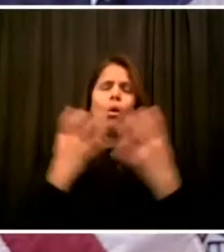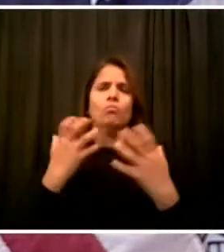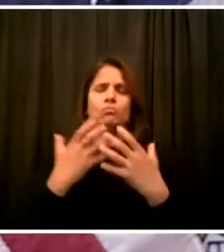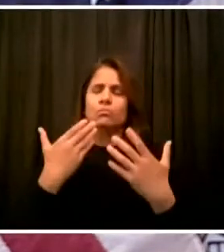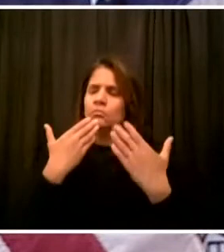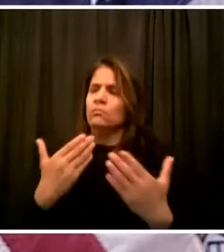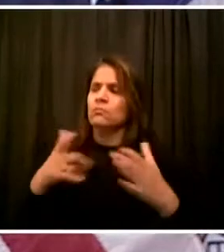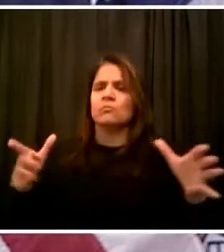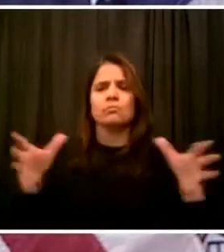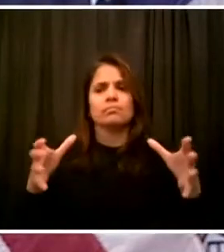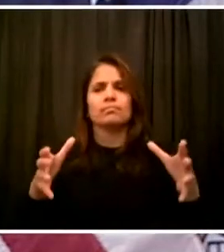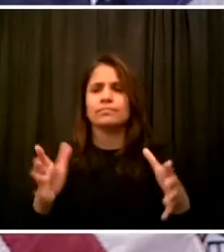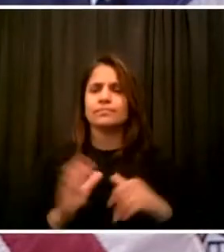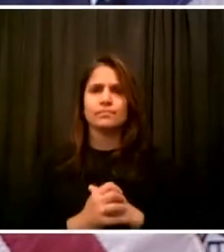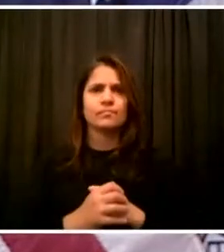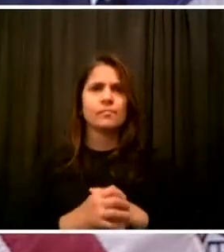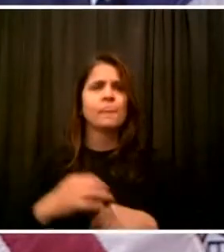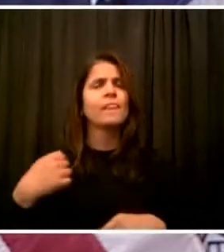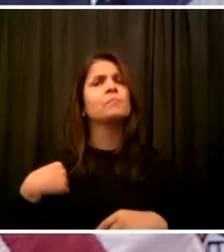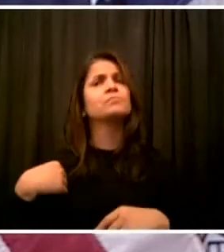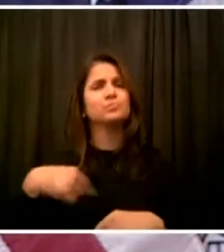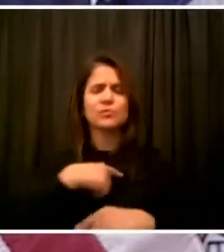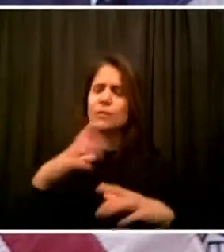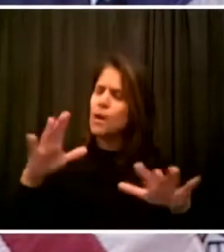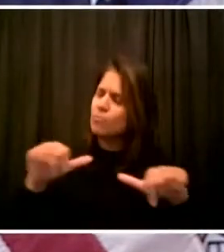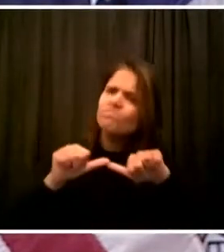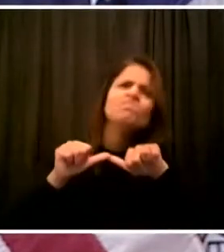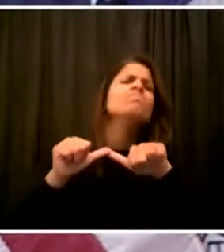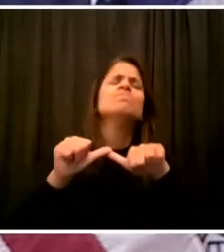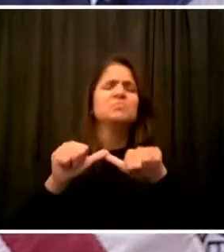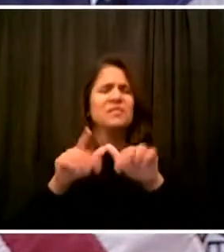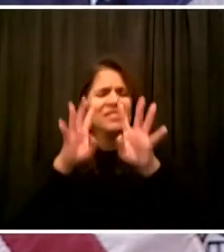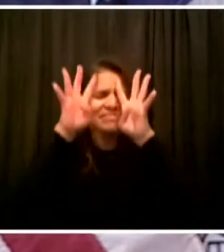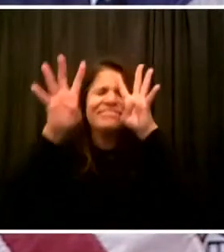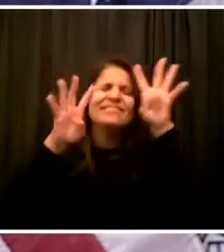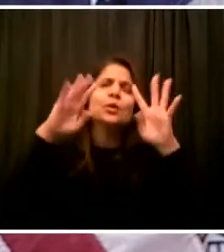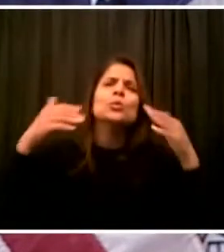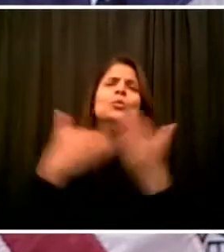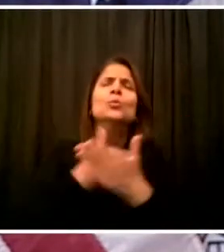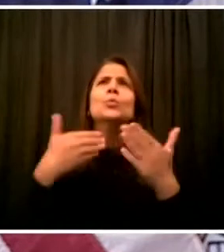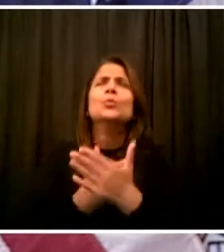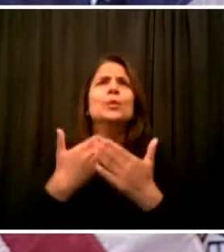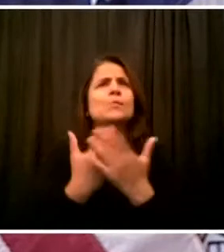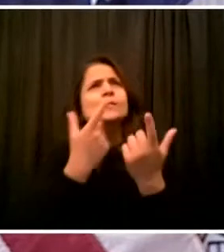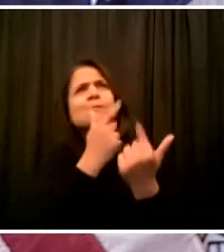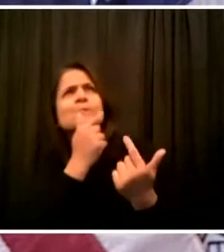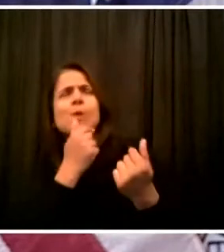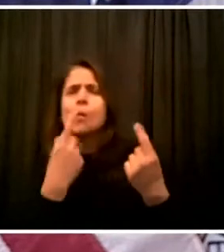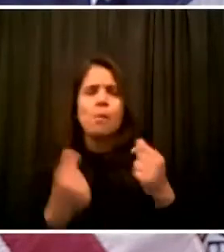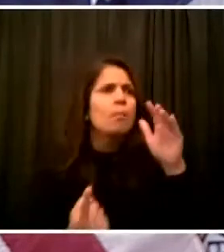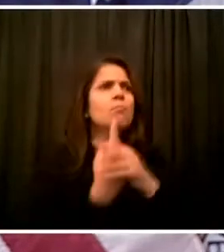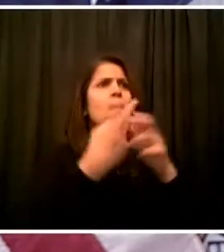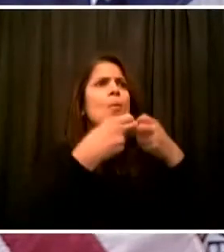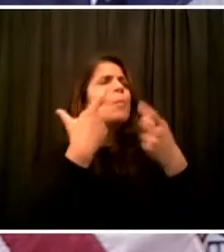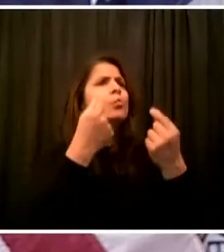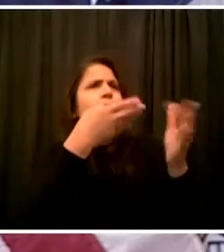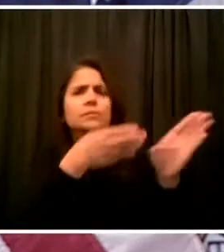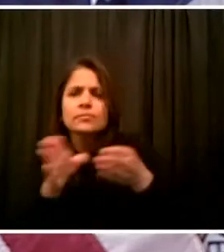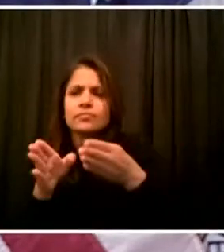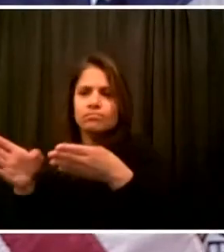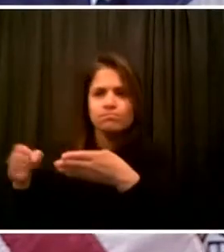building out a strategy, and the strategy, obviously, thank God, is working to reduce the number of cases